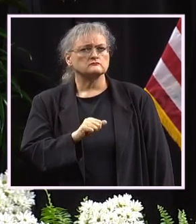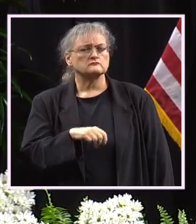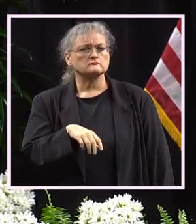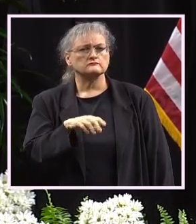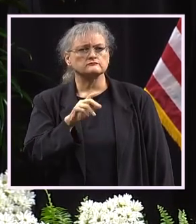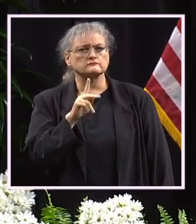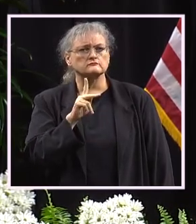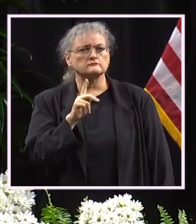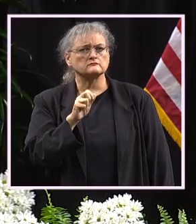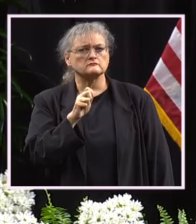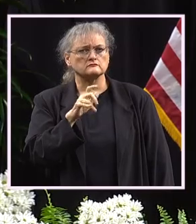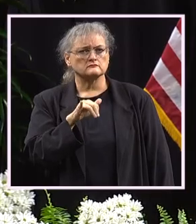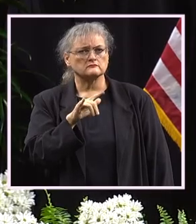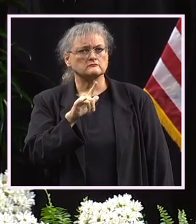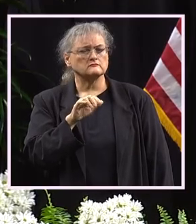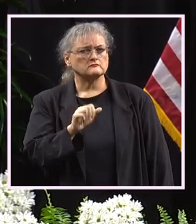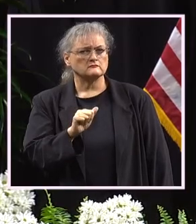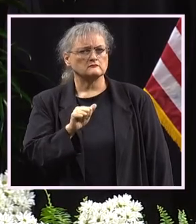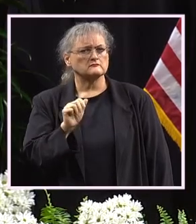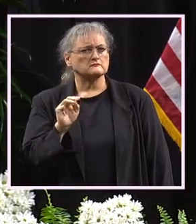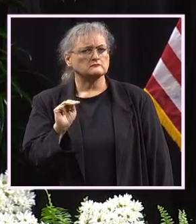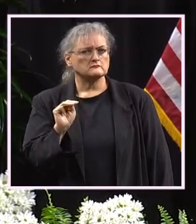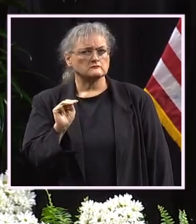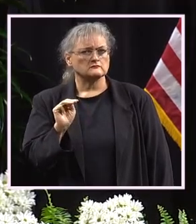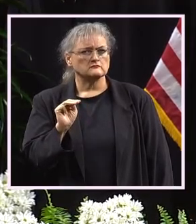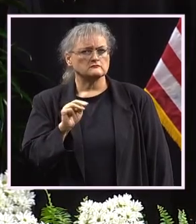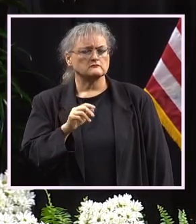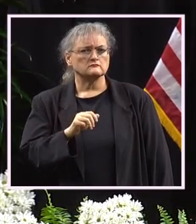Kayla Ann McCaslin, MBA.